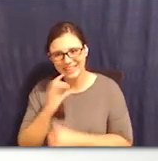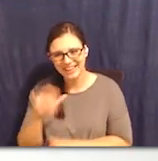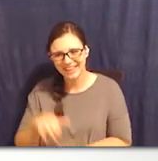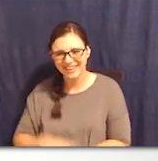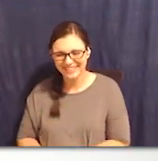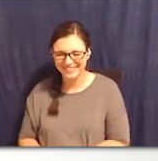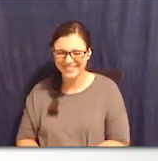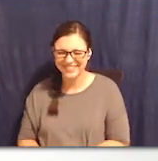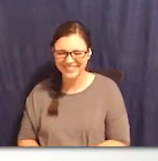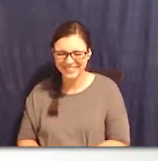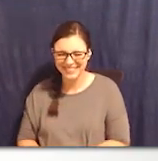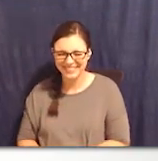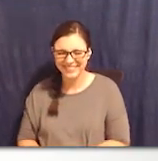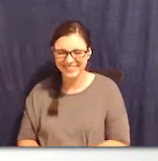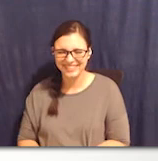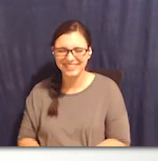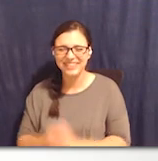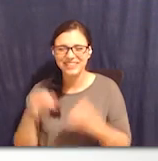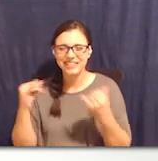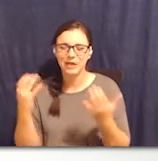You got a little lesson here.